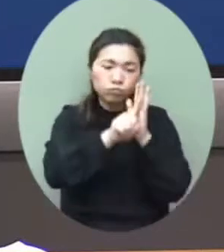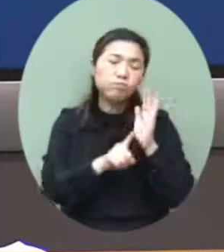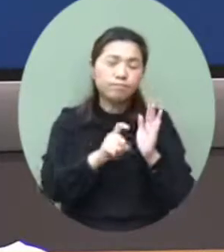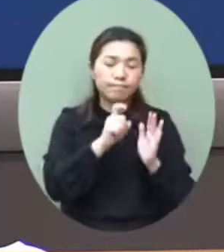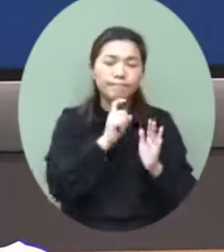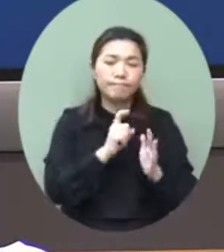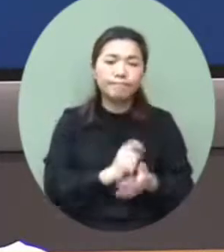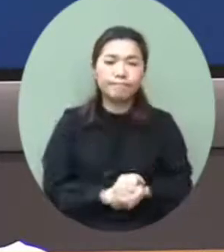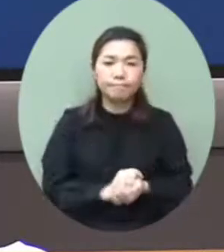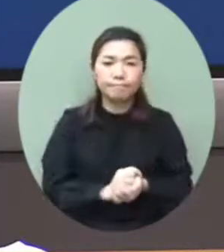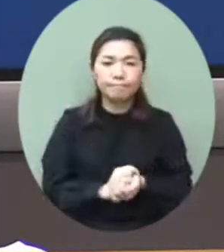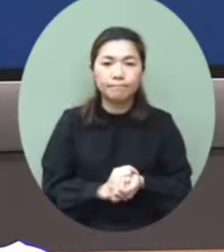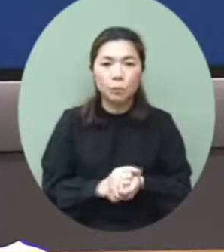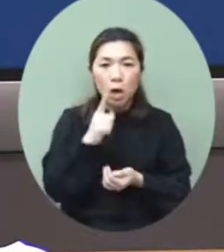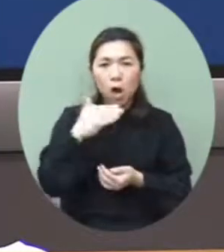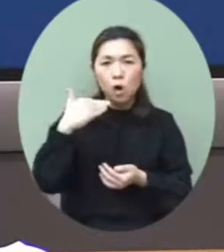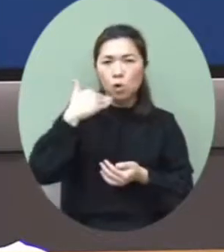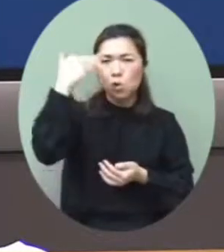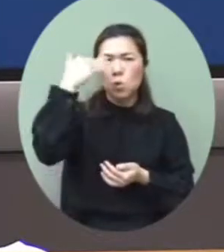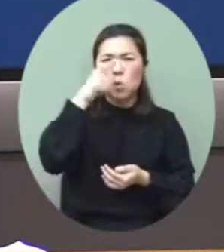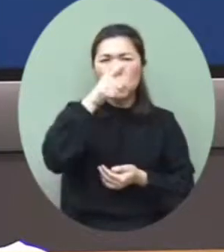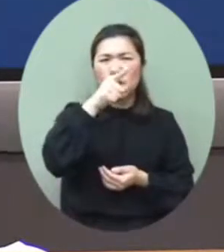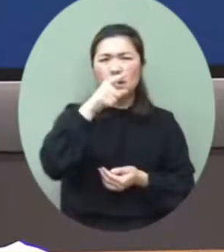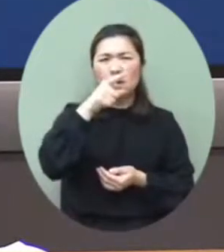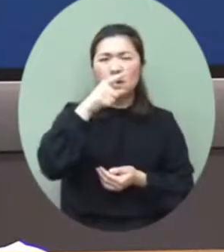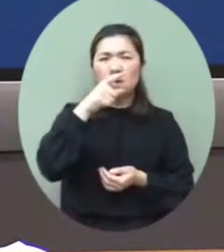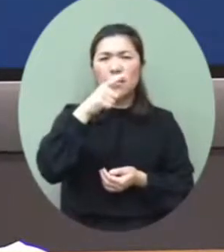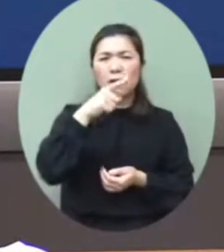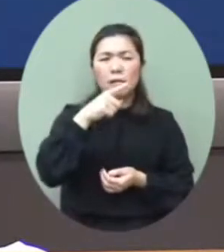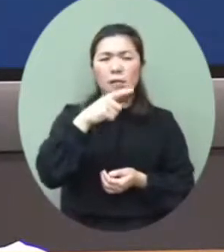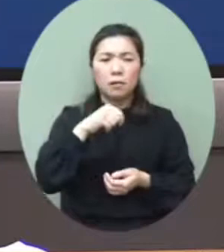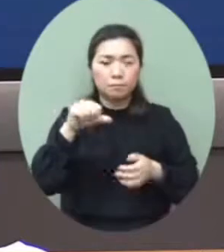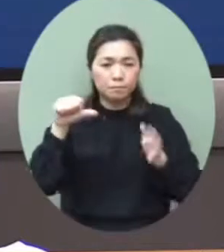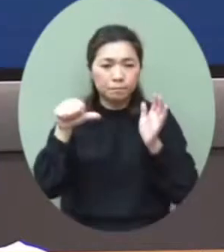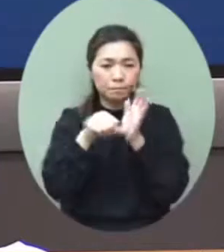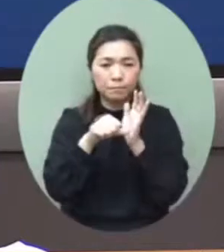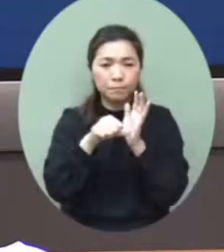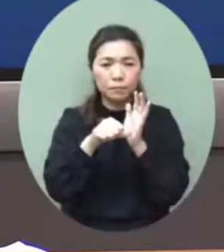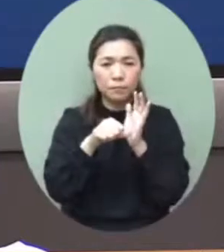the average figures, we saw a declining trend.